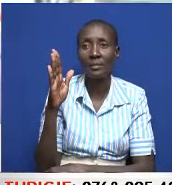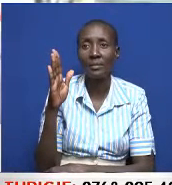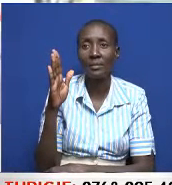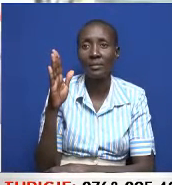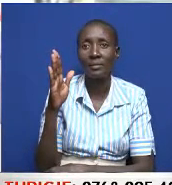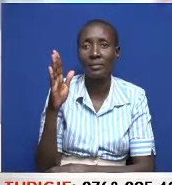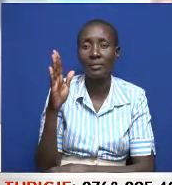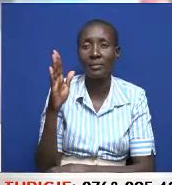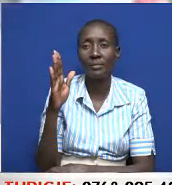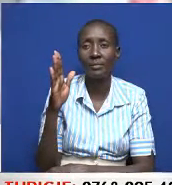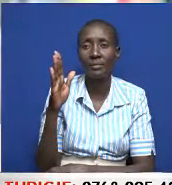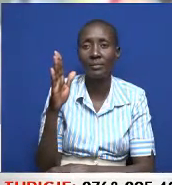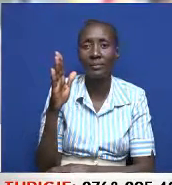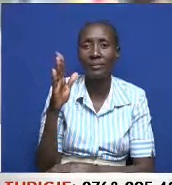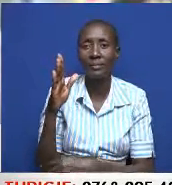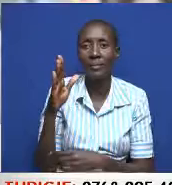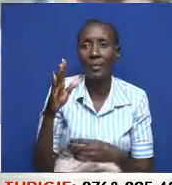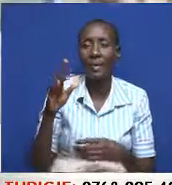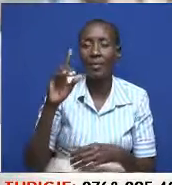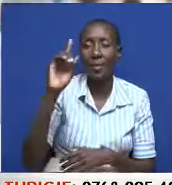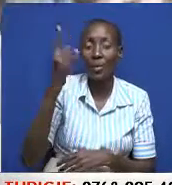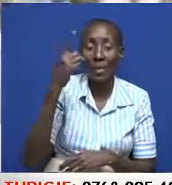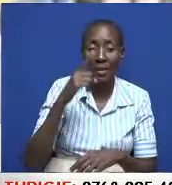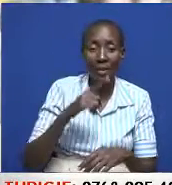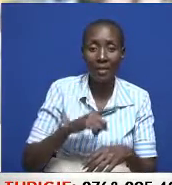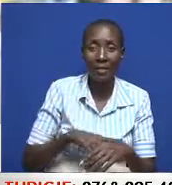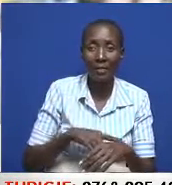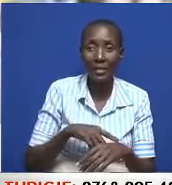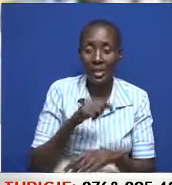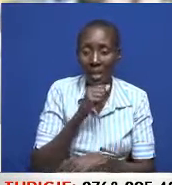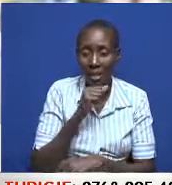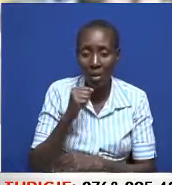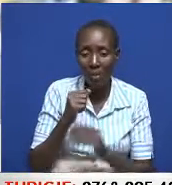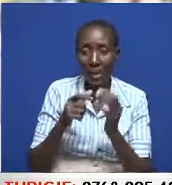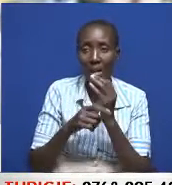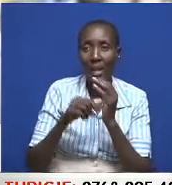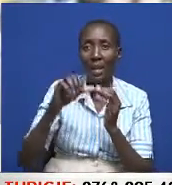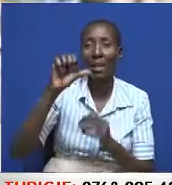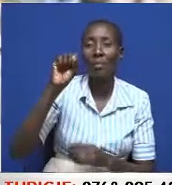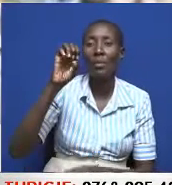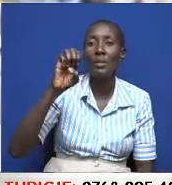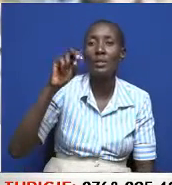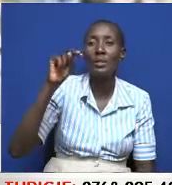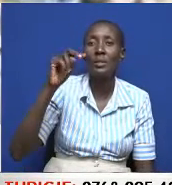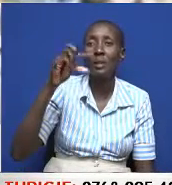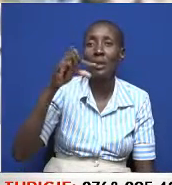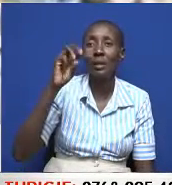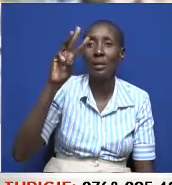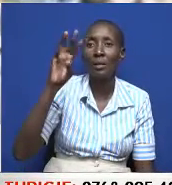Their people, from the first time the old man Sengwe first went into the